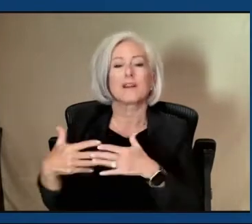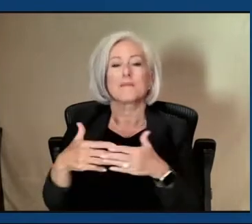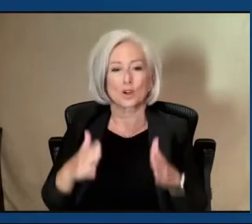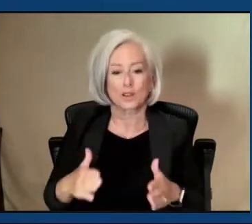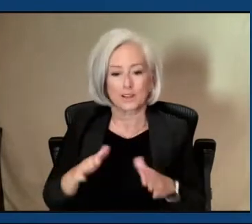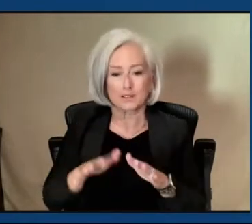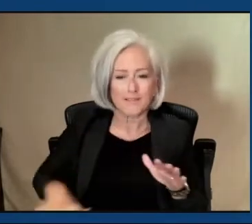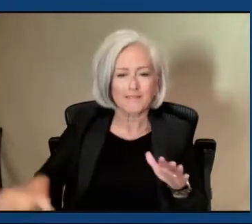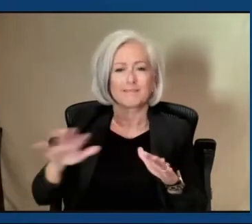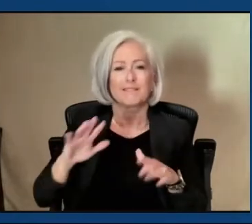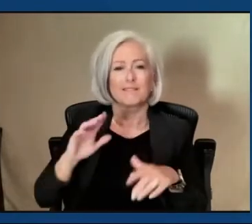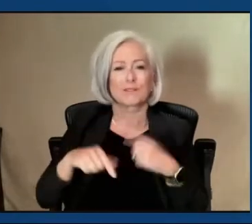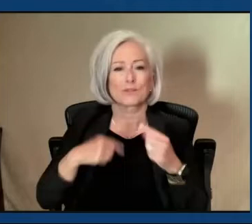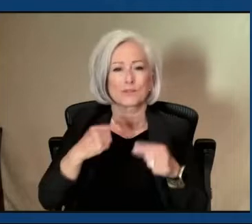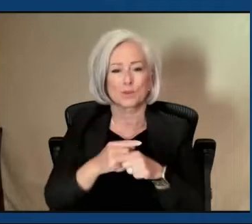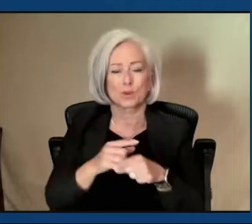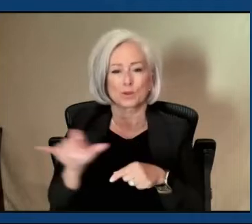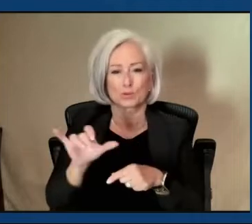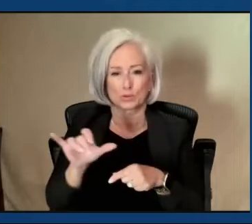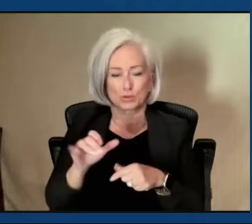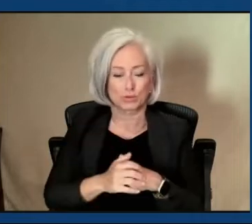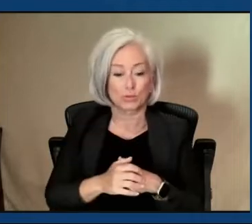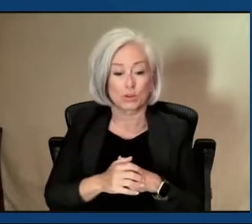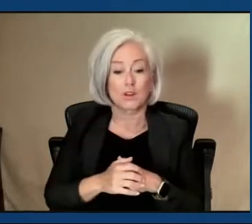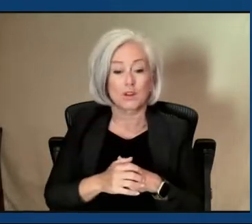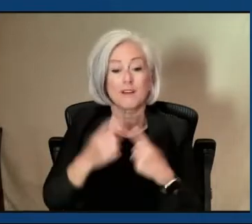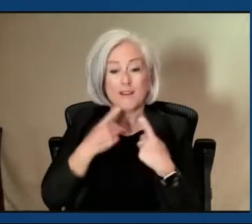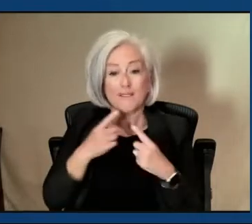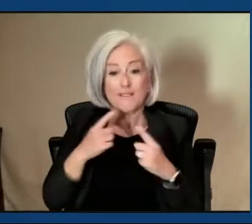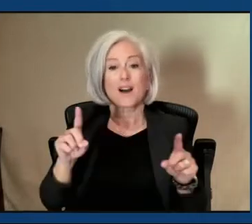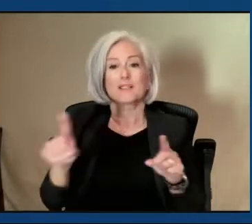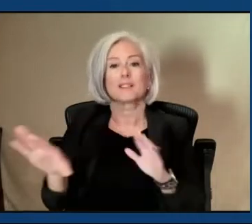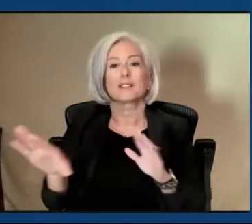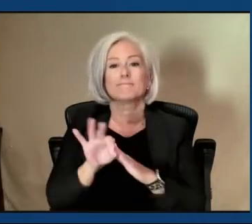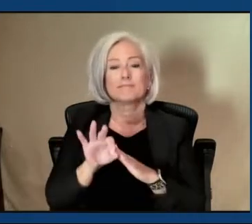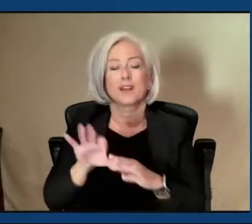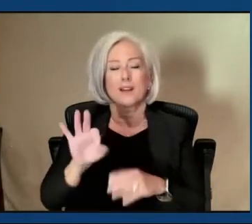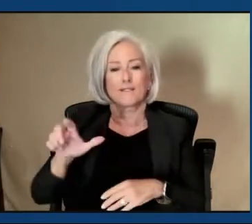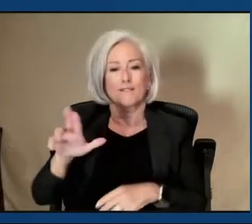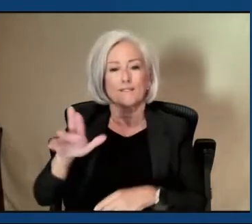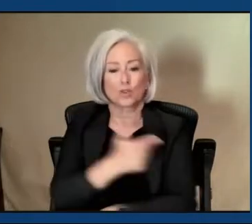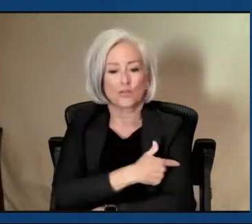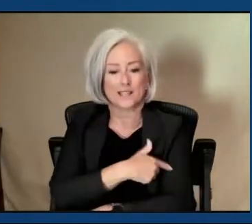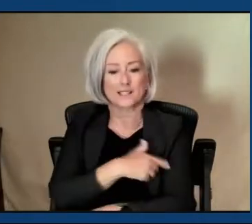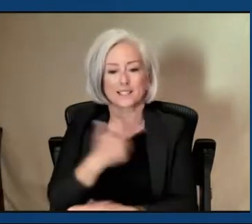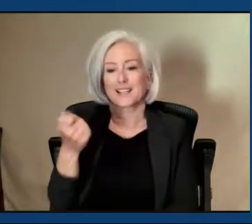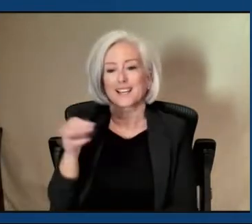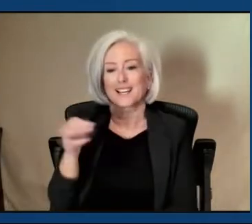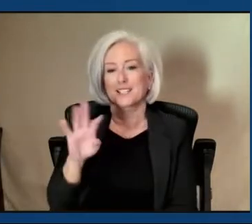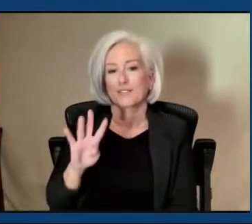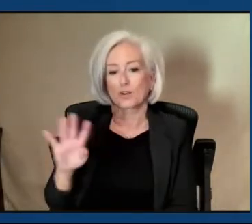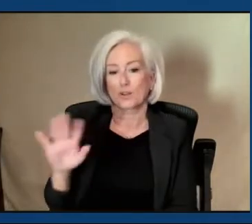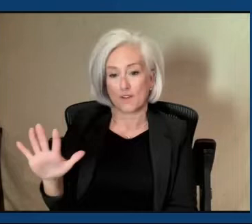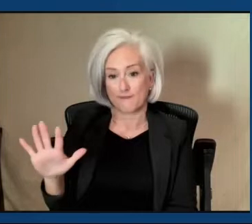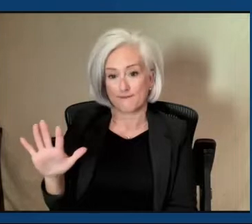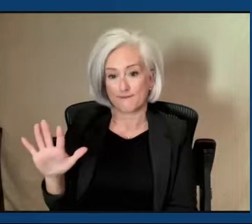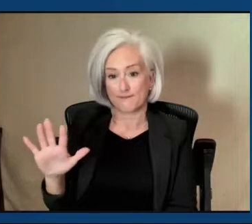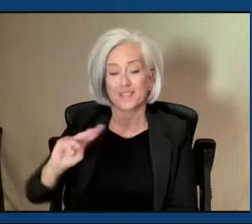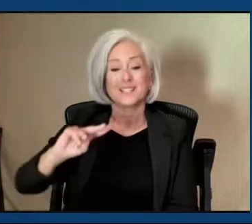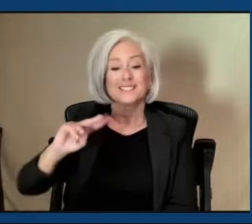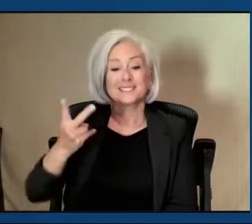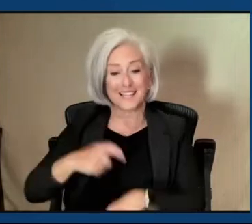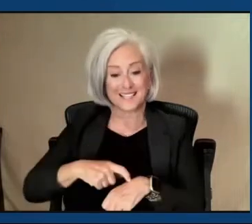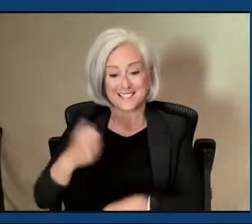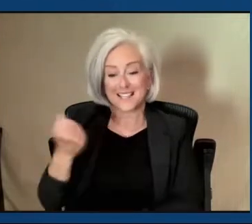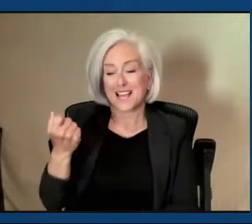flu vaccine that was finally realized by 1945. But it wasn't until a second pandemic in the late 1950s,